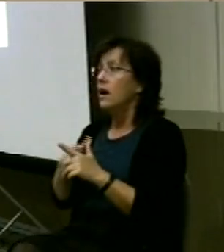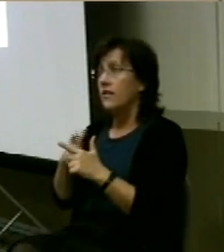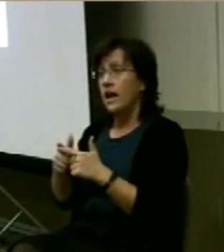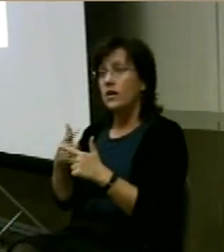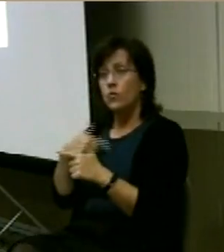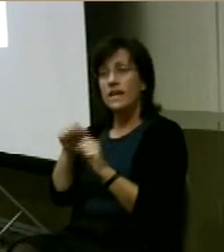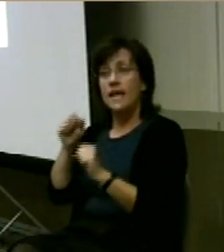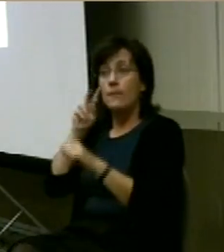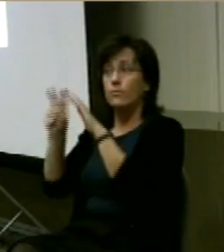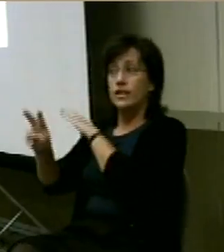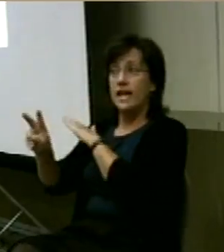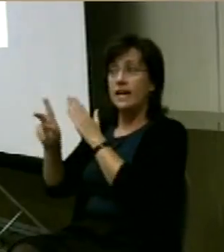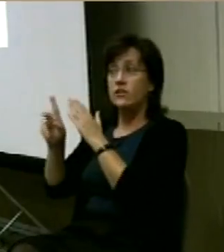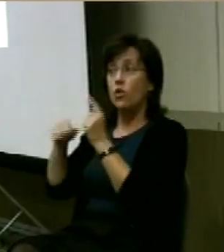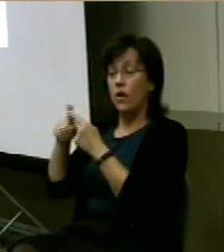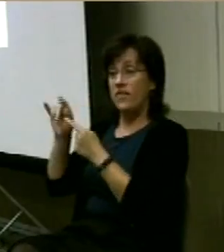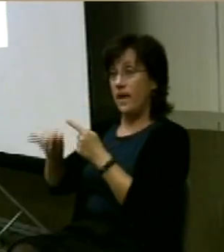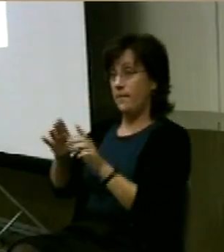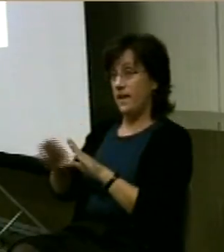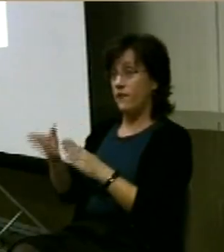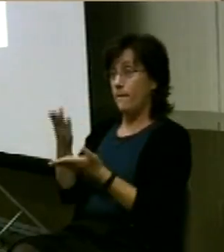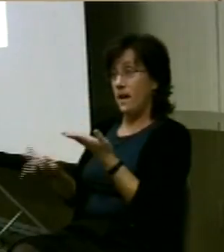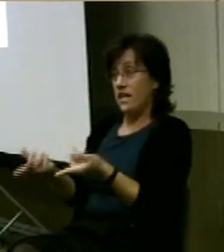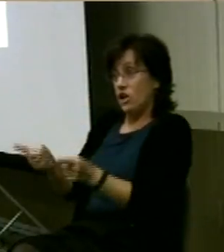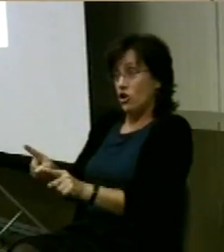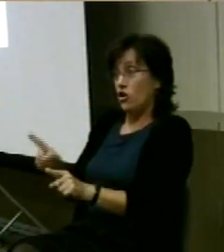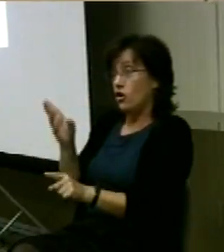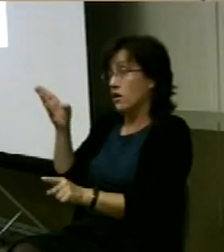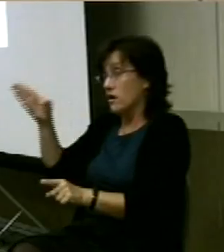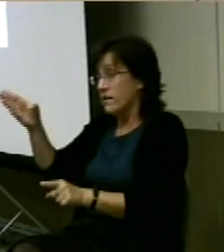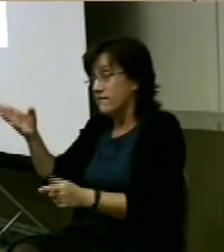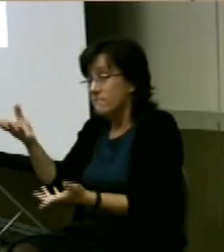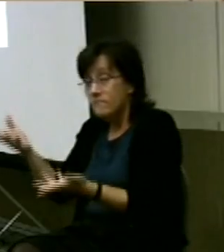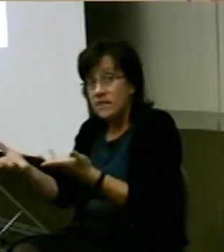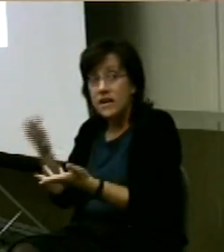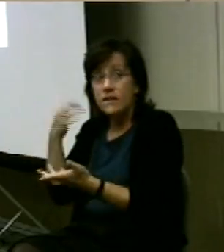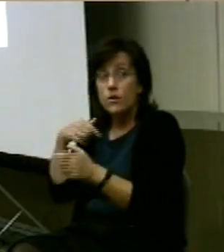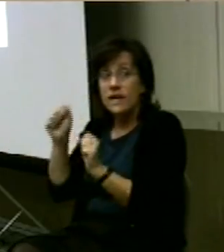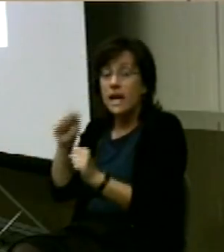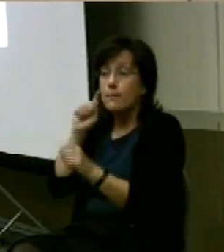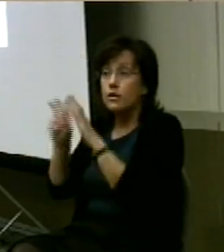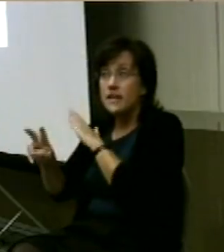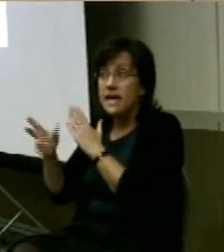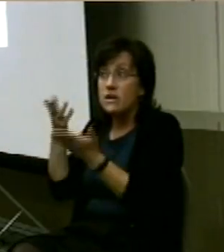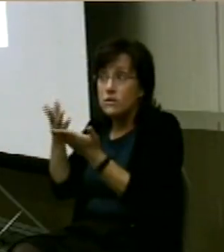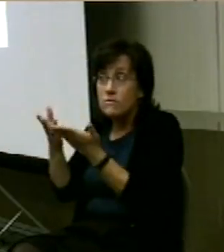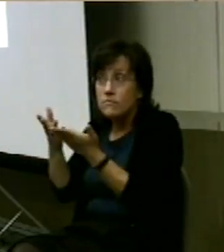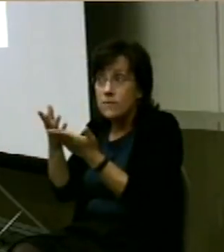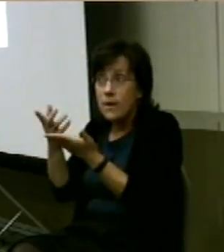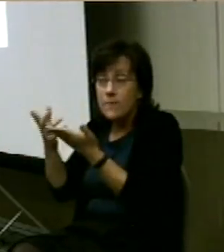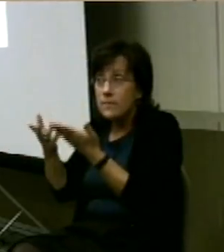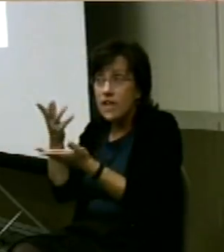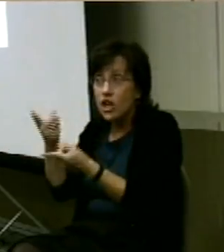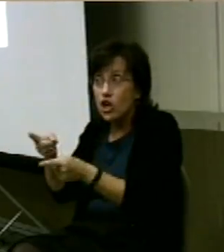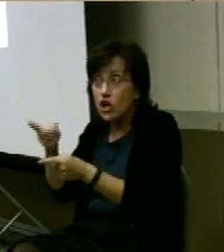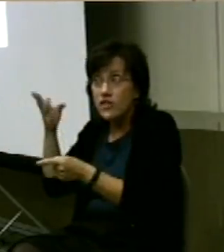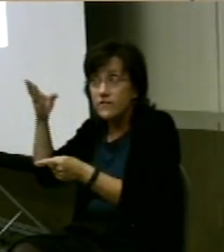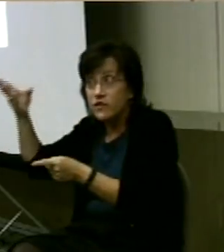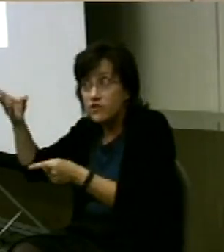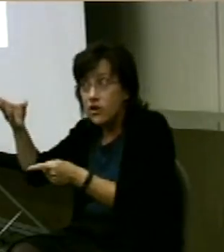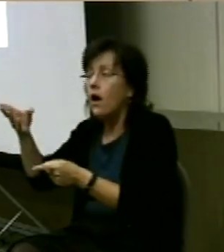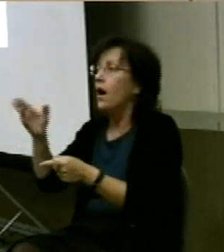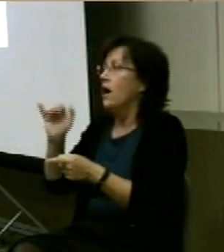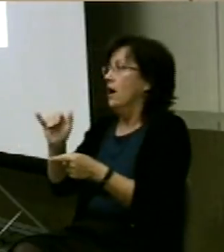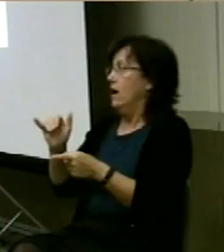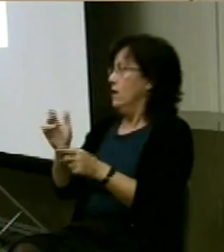us predict when this behavior might occur sometime in the future. And if we can predict when it might occur sometime in the future, then that helps